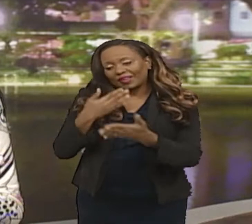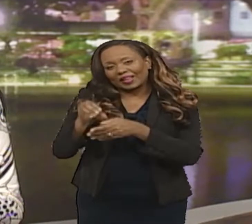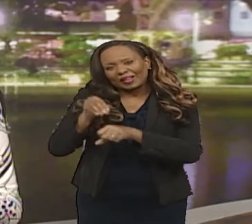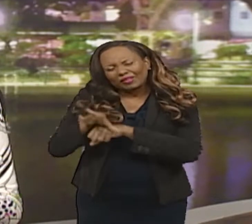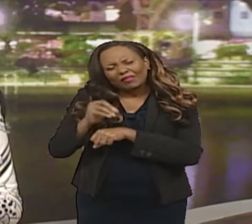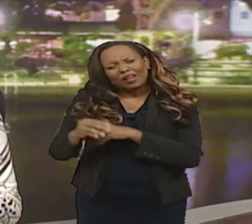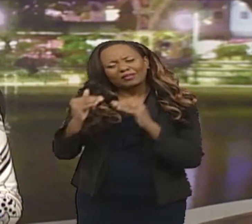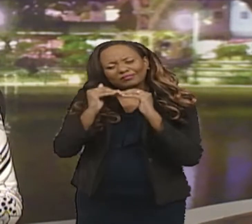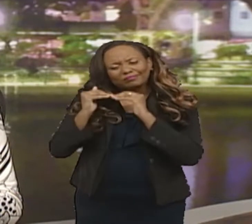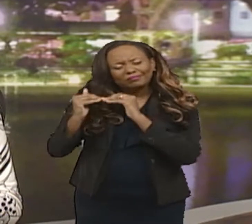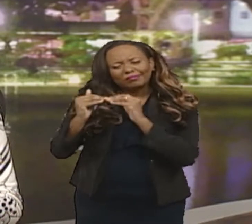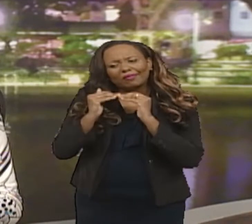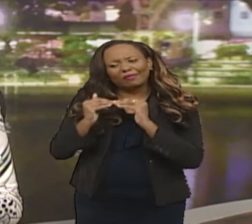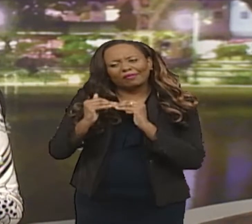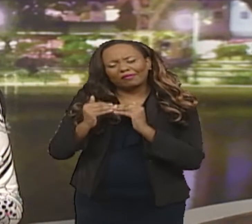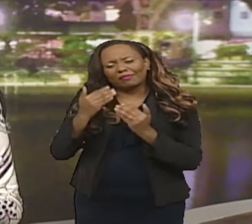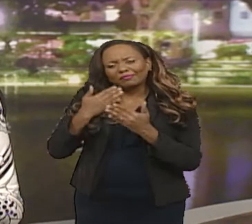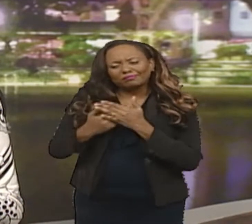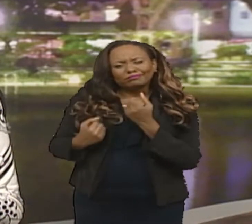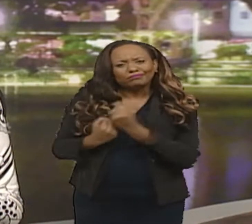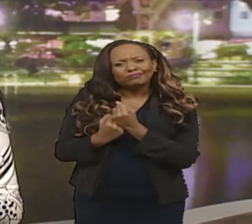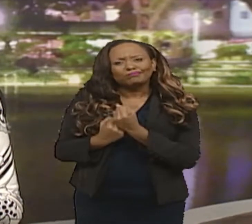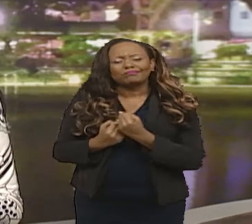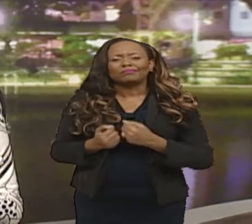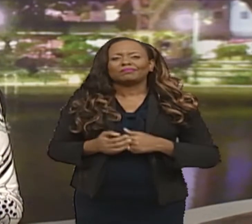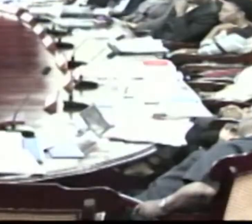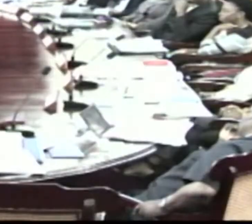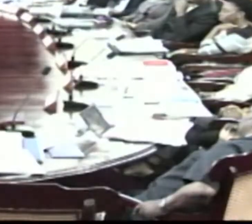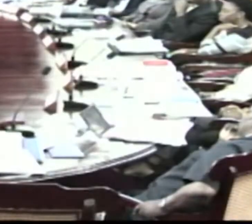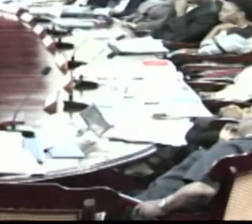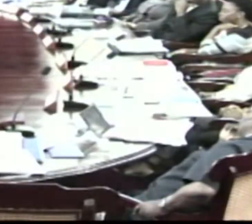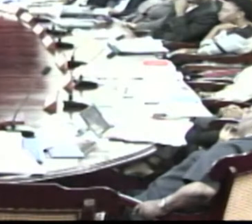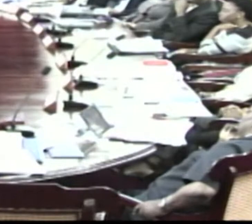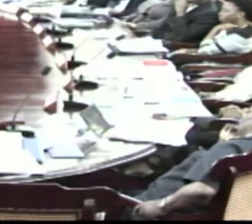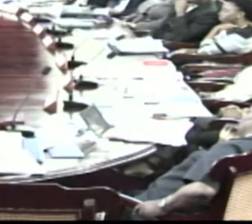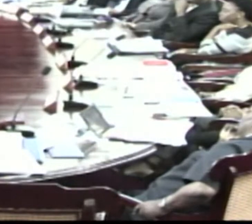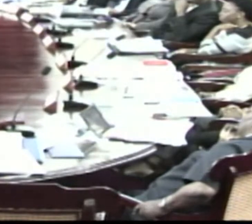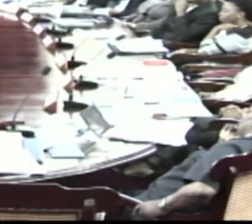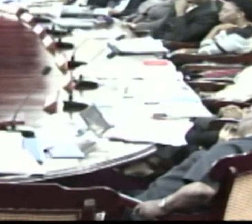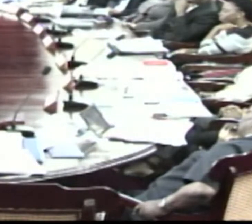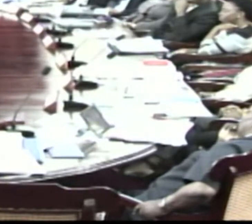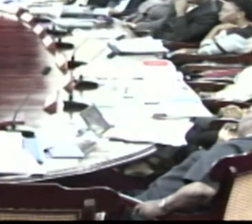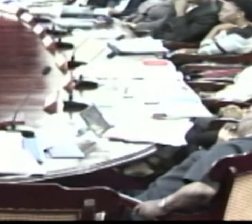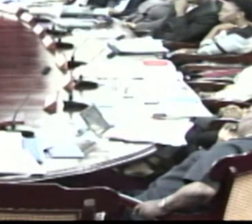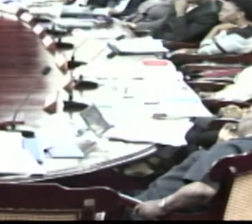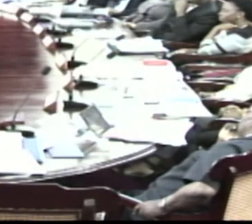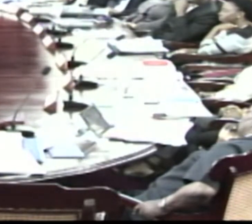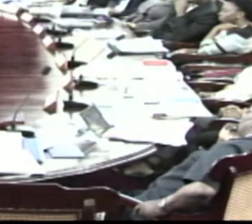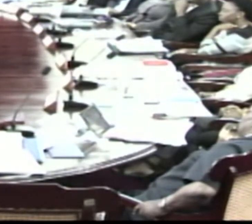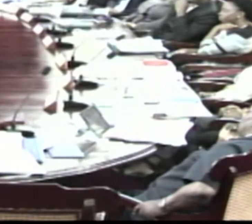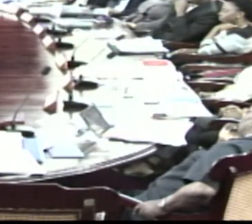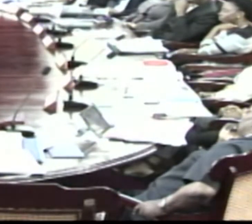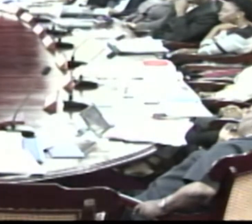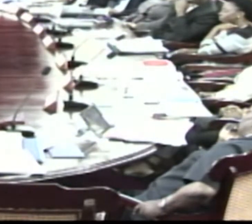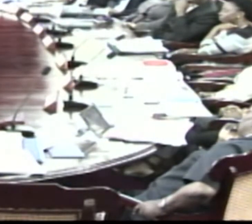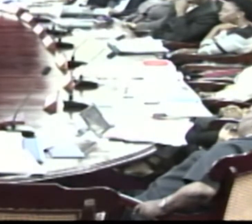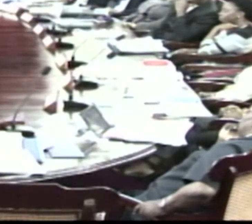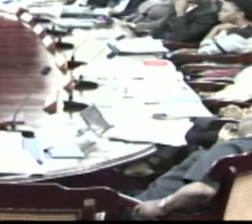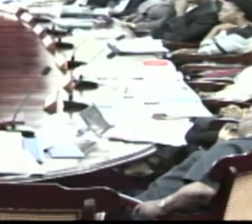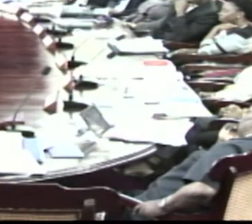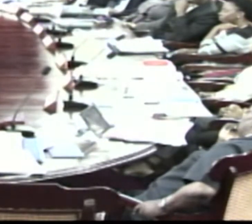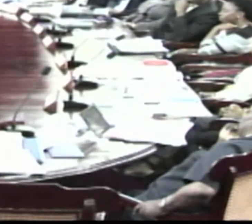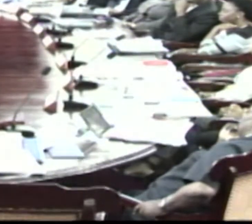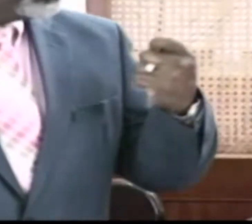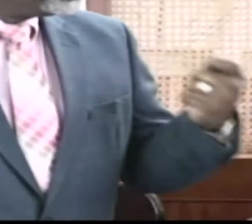firm as president of the Senate. One of the things, sir, that we can say of Sir Fred Gallo is that he used his talents in such a